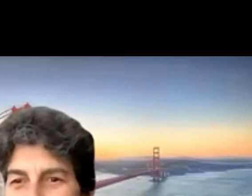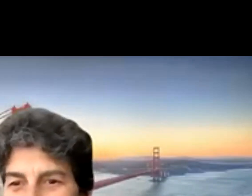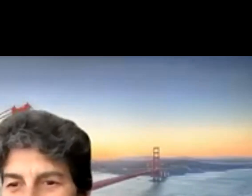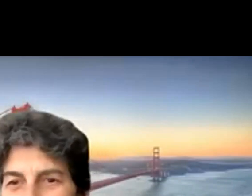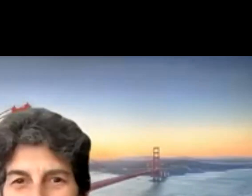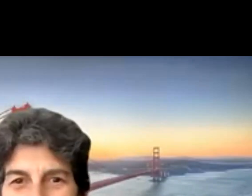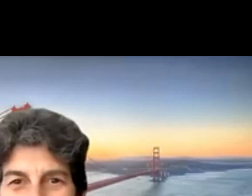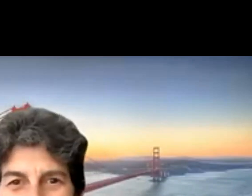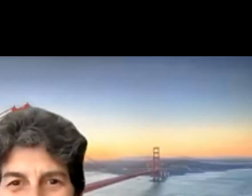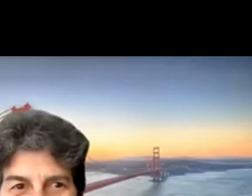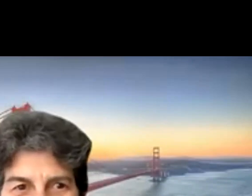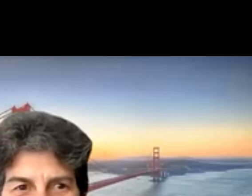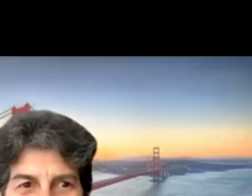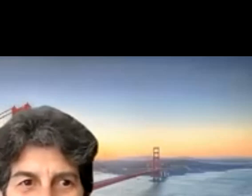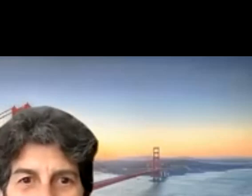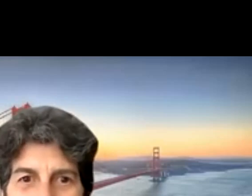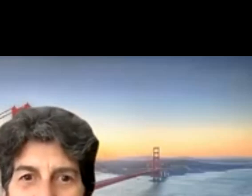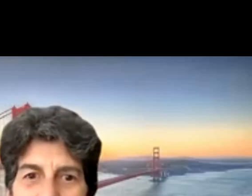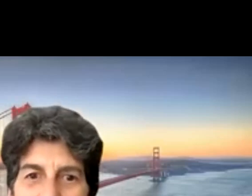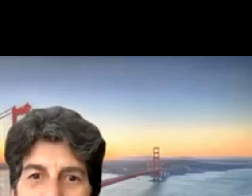now. You've heard quite a bit about it.